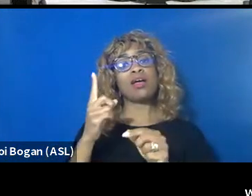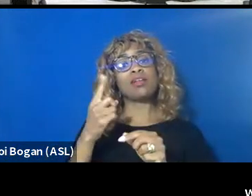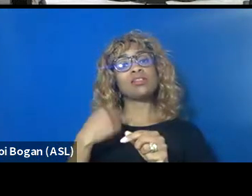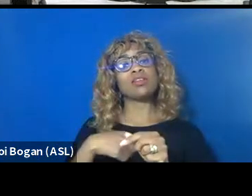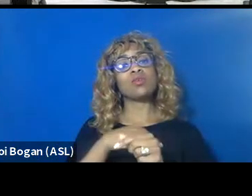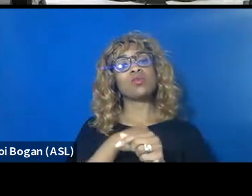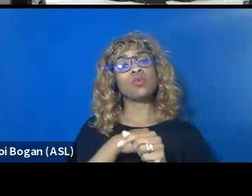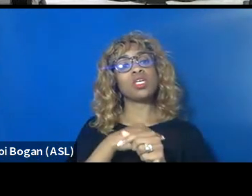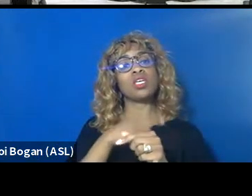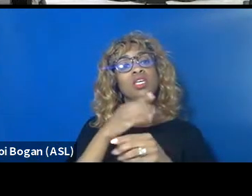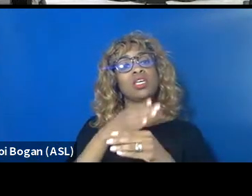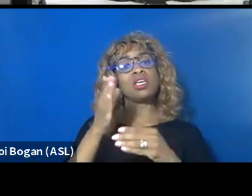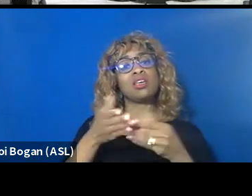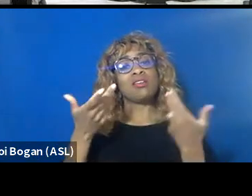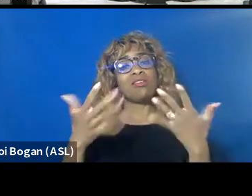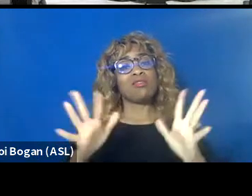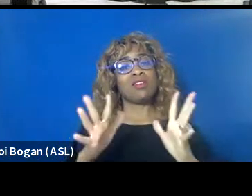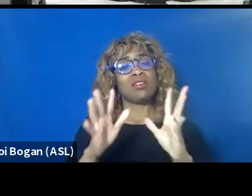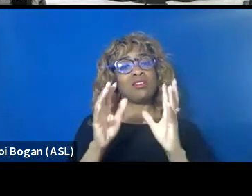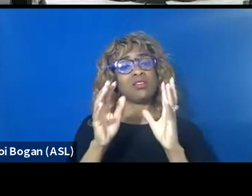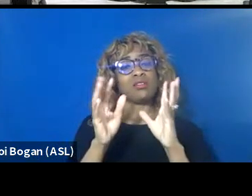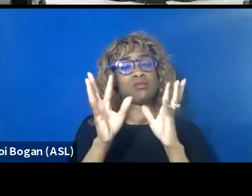were concluding our meeting,